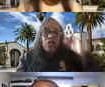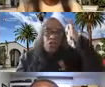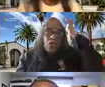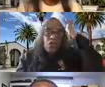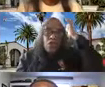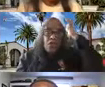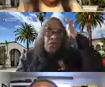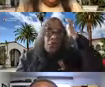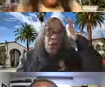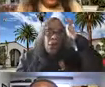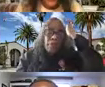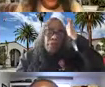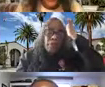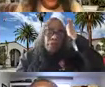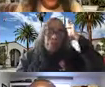So,